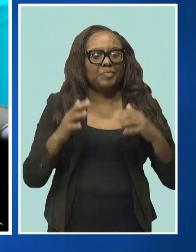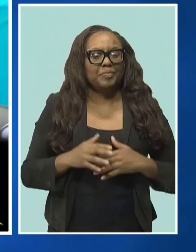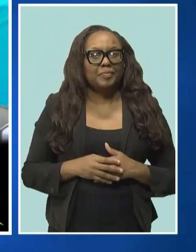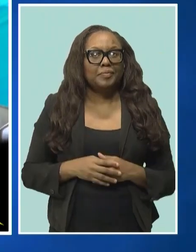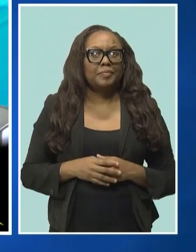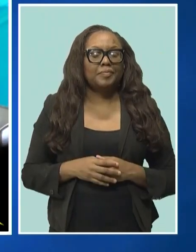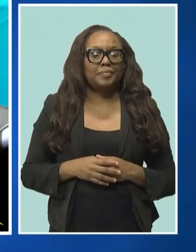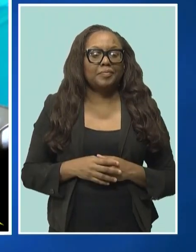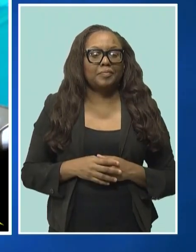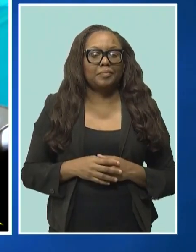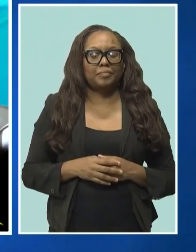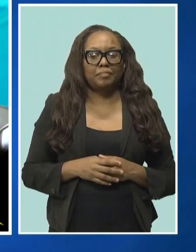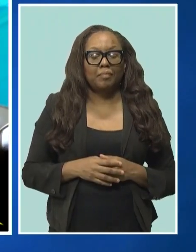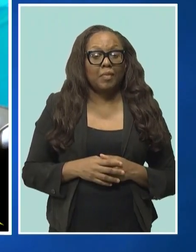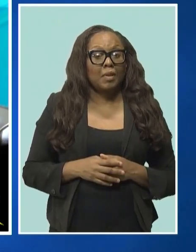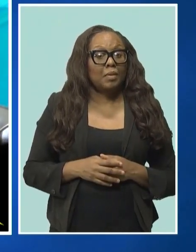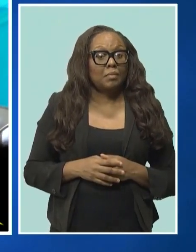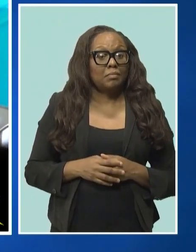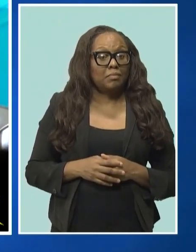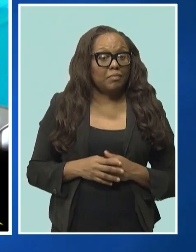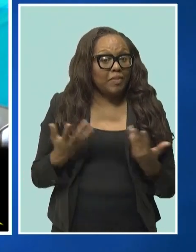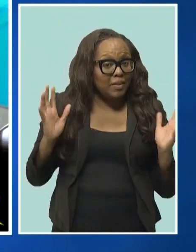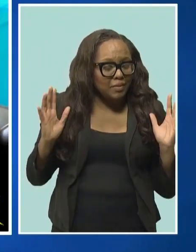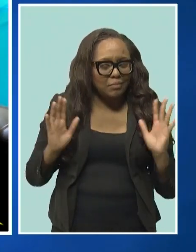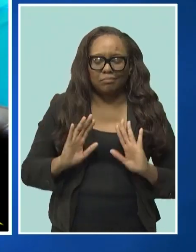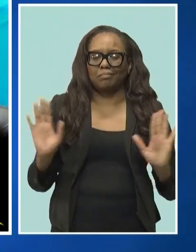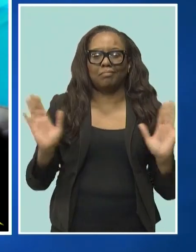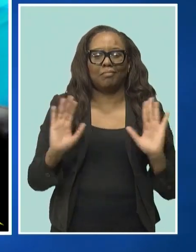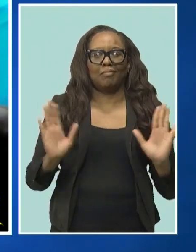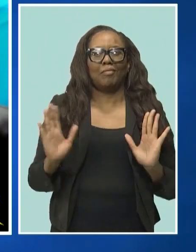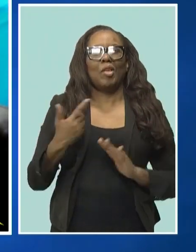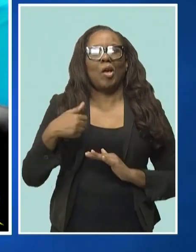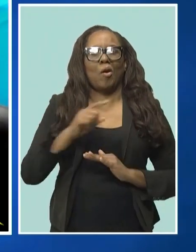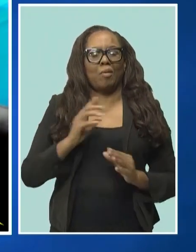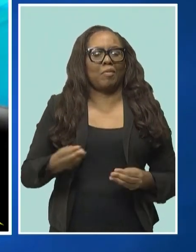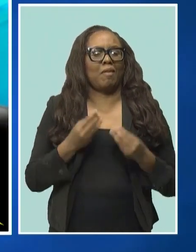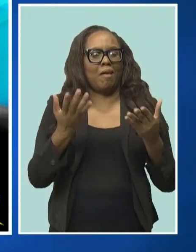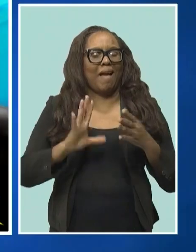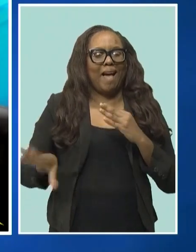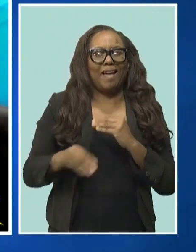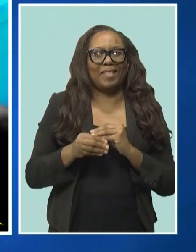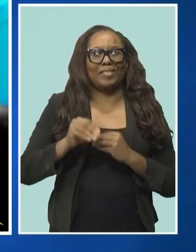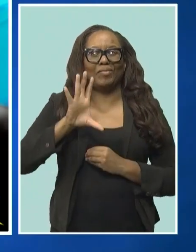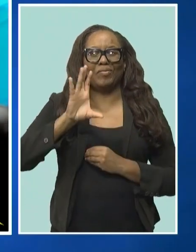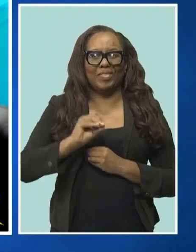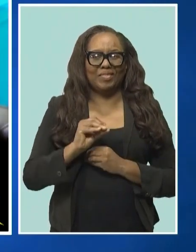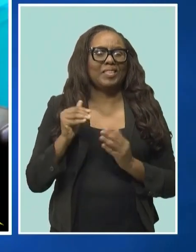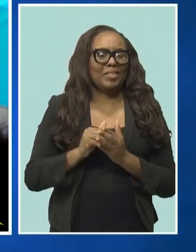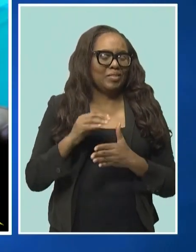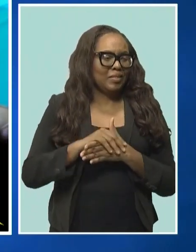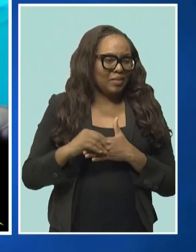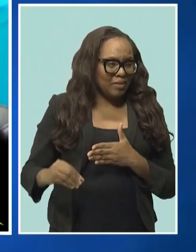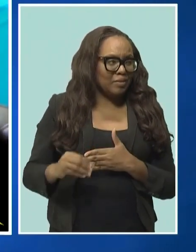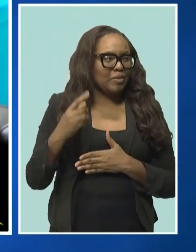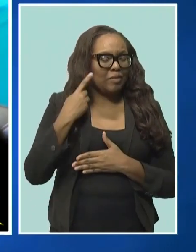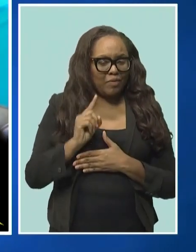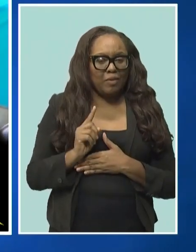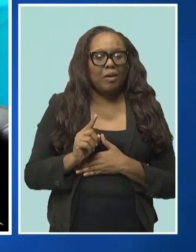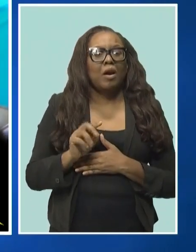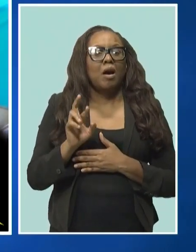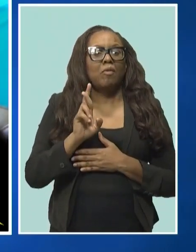But it doesn't stop there, because additionally we are provided a further $50,000 to fund the Republic